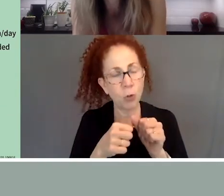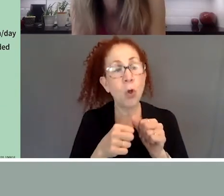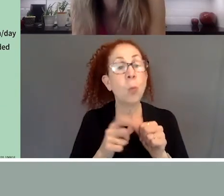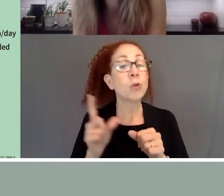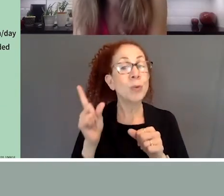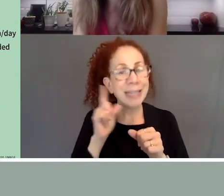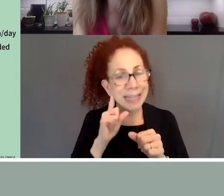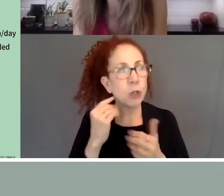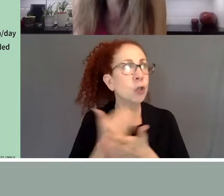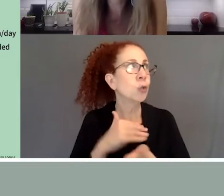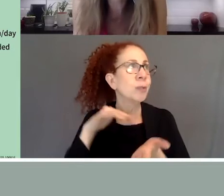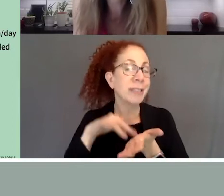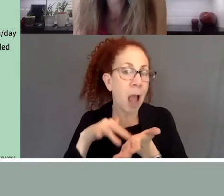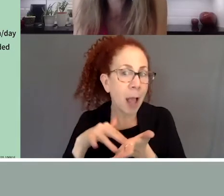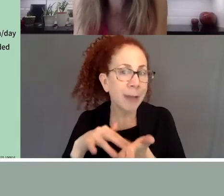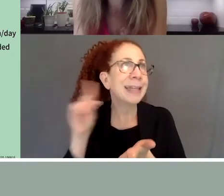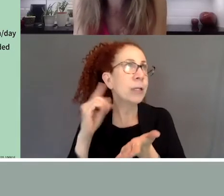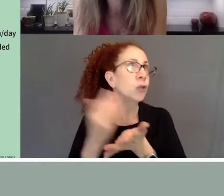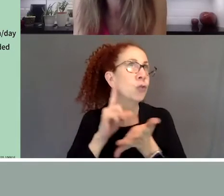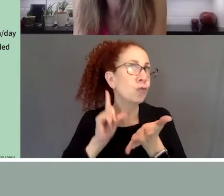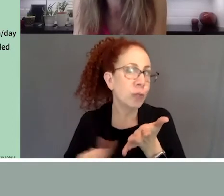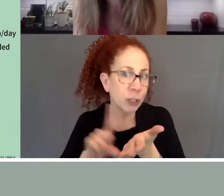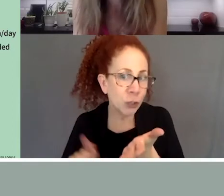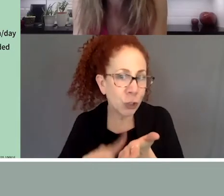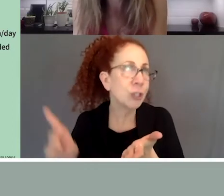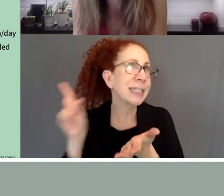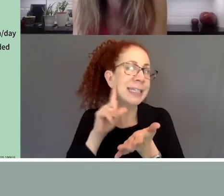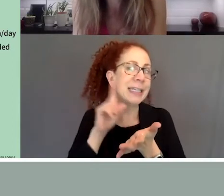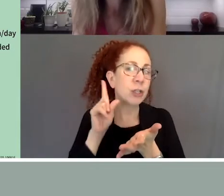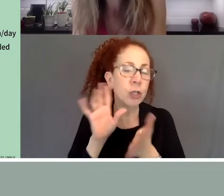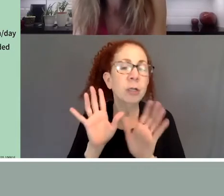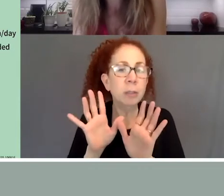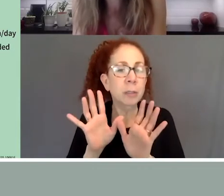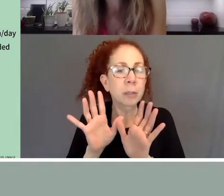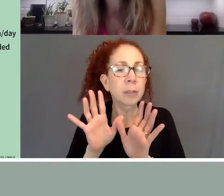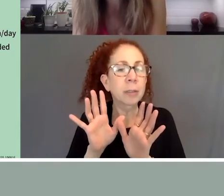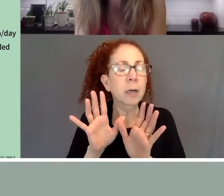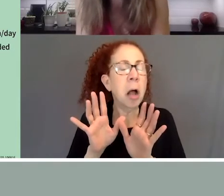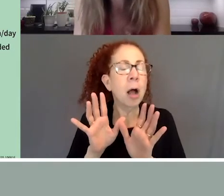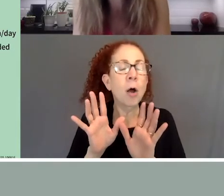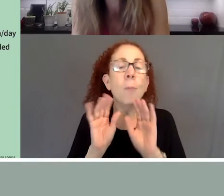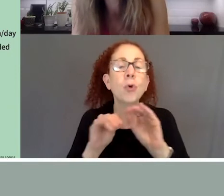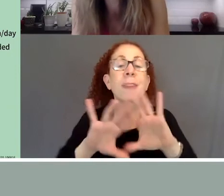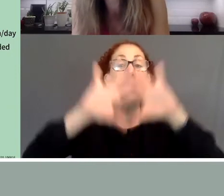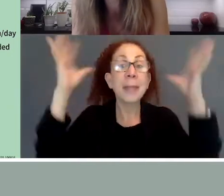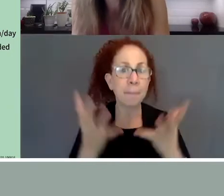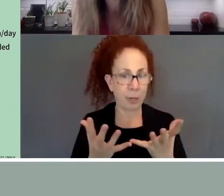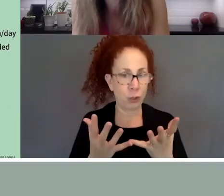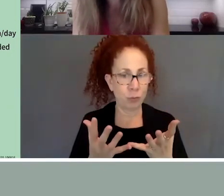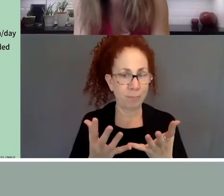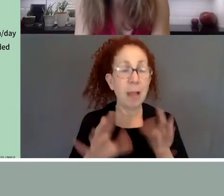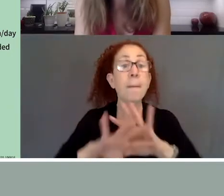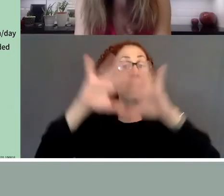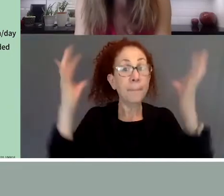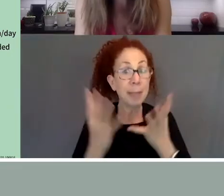about studies, you hear research on nutrition and cancer, we need to keep it in the big picture. Big picture tells us